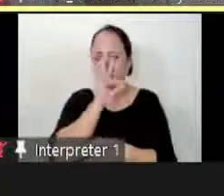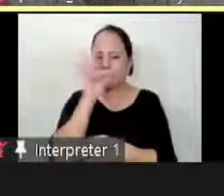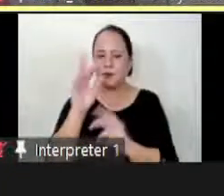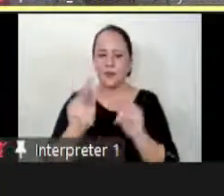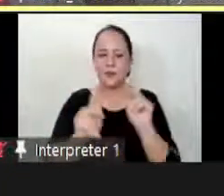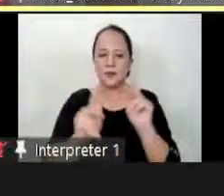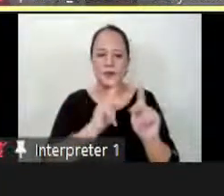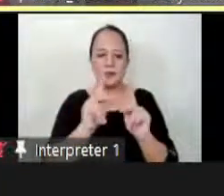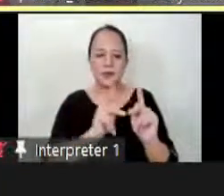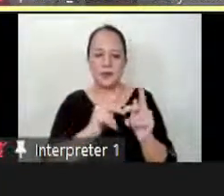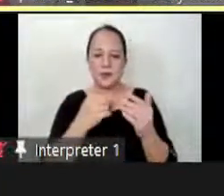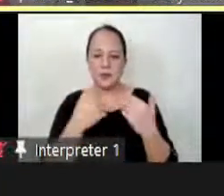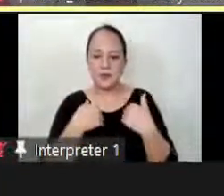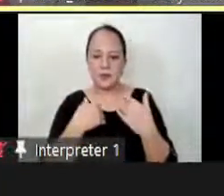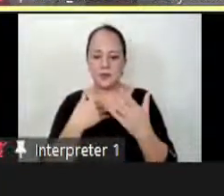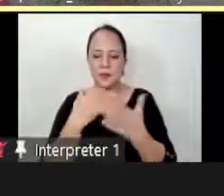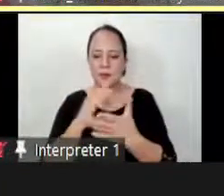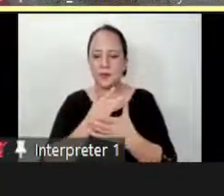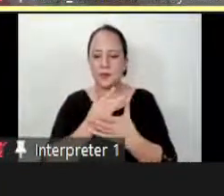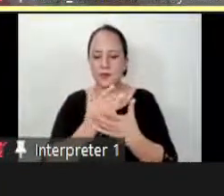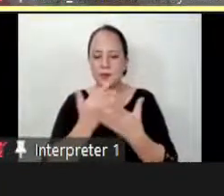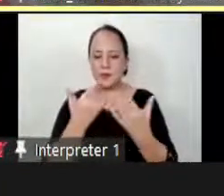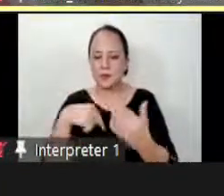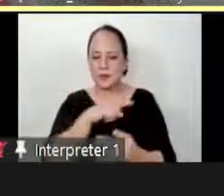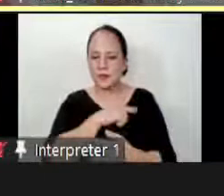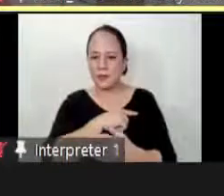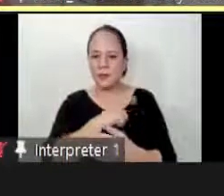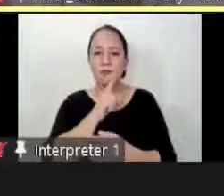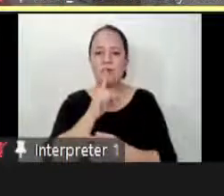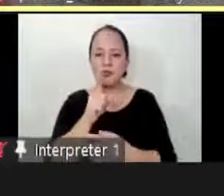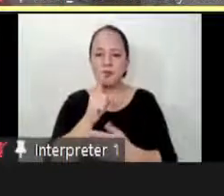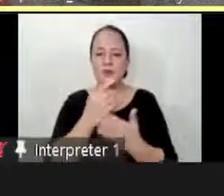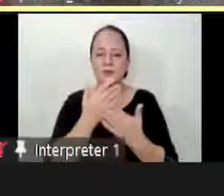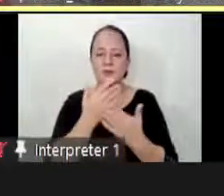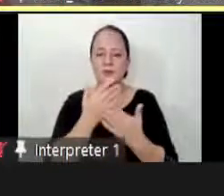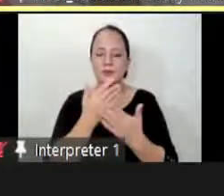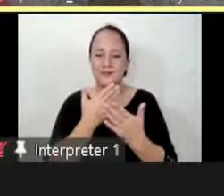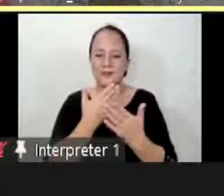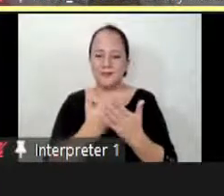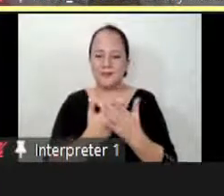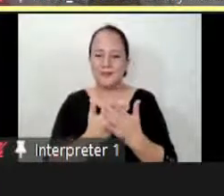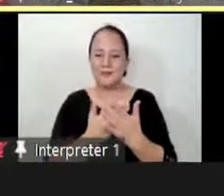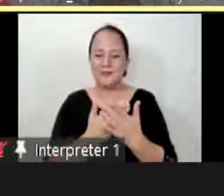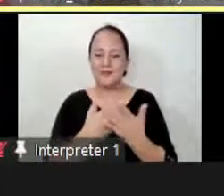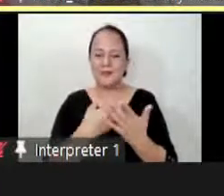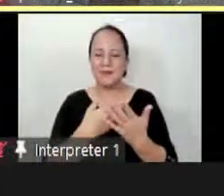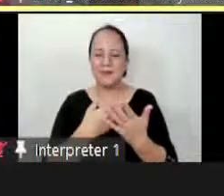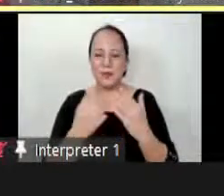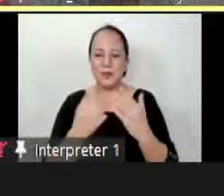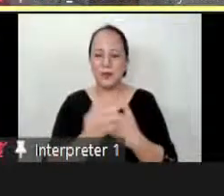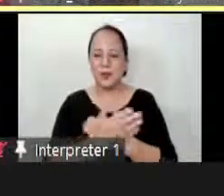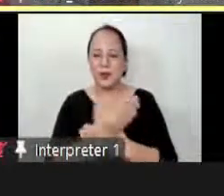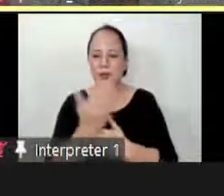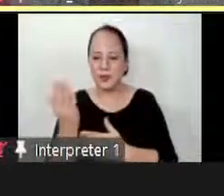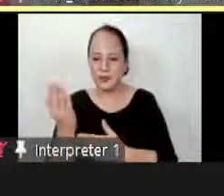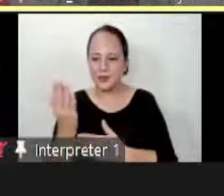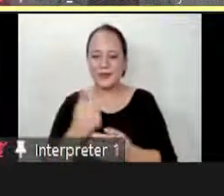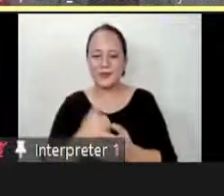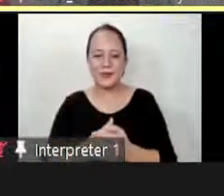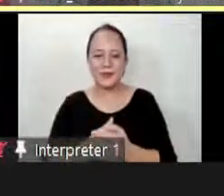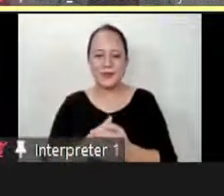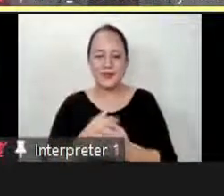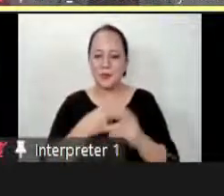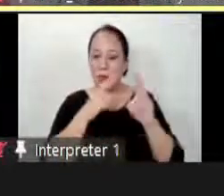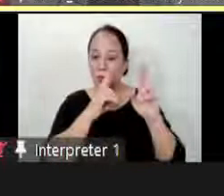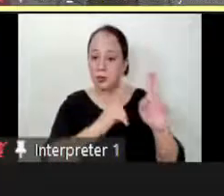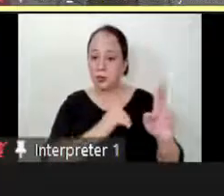sharing time with us. Indeed, a pleasant and most productive morning to us all. I'm honored